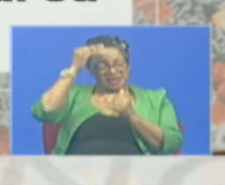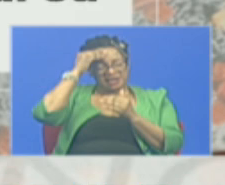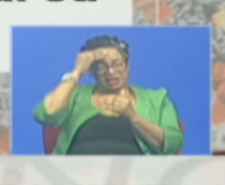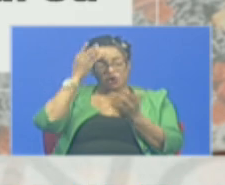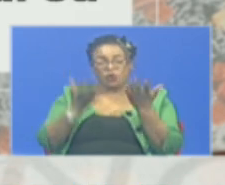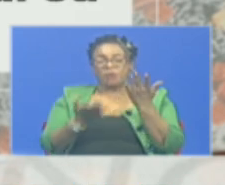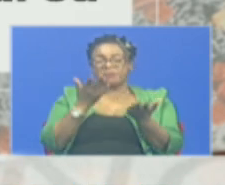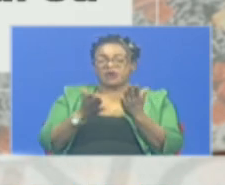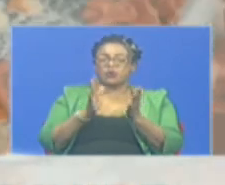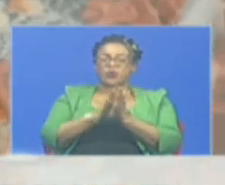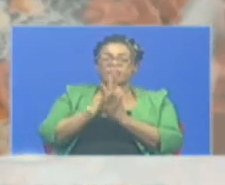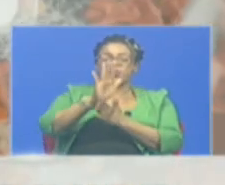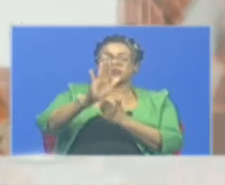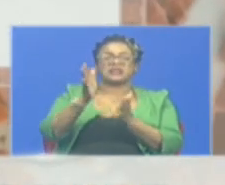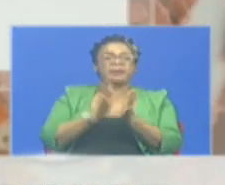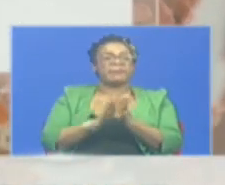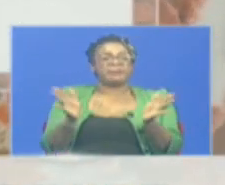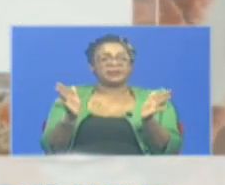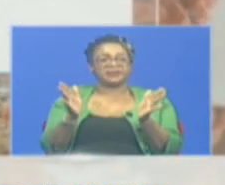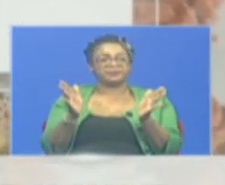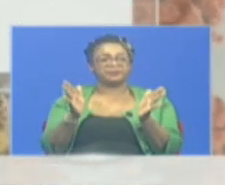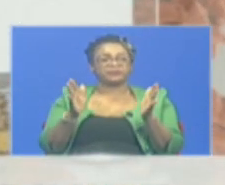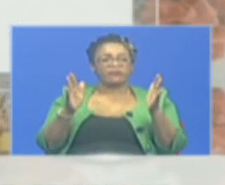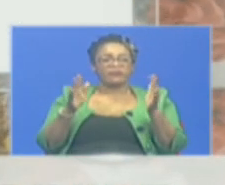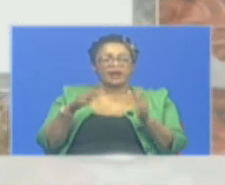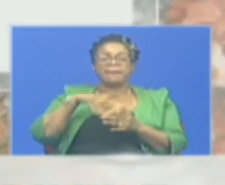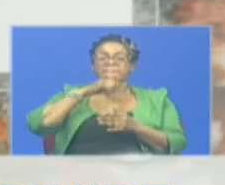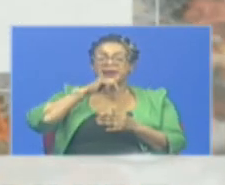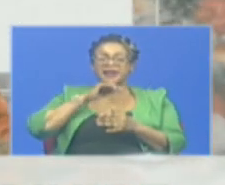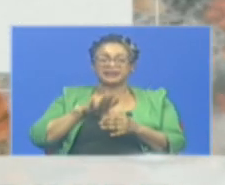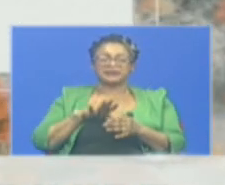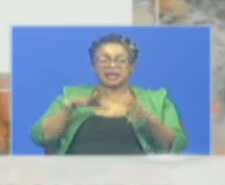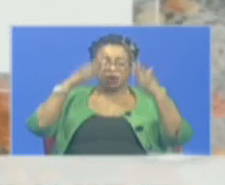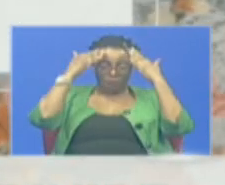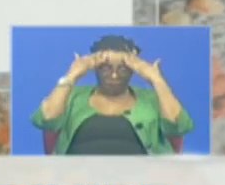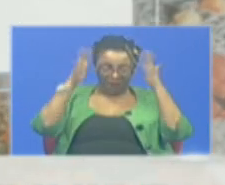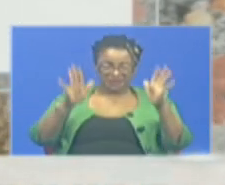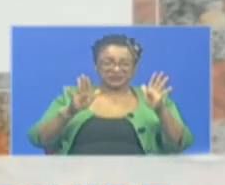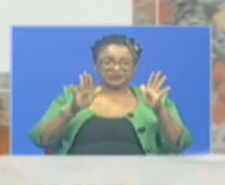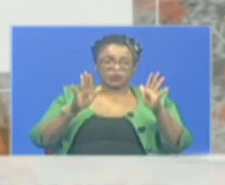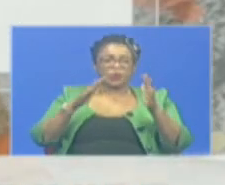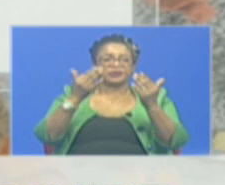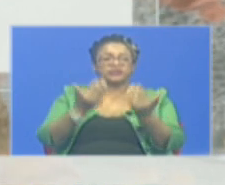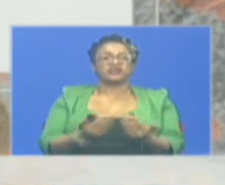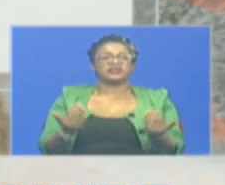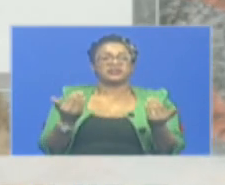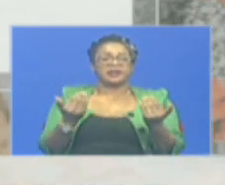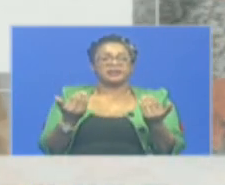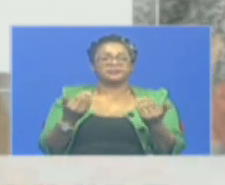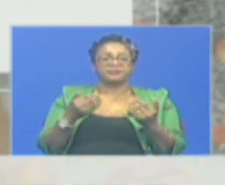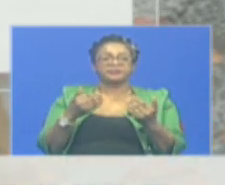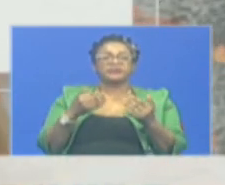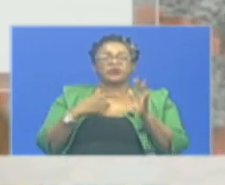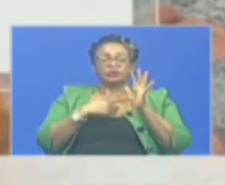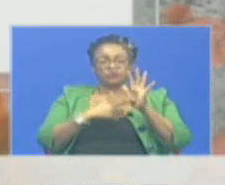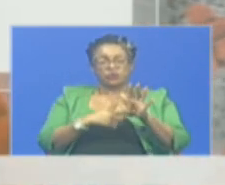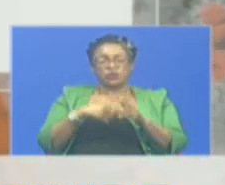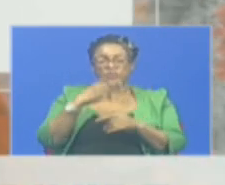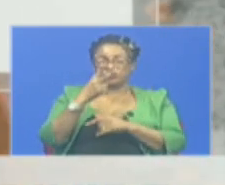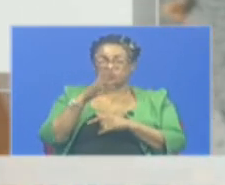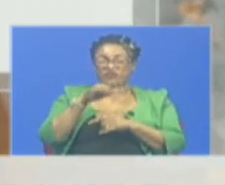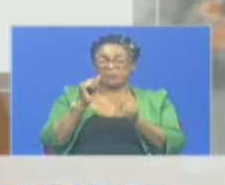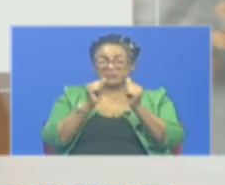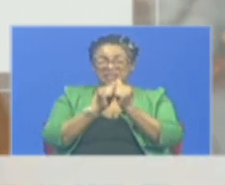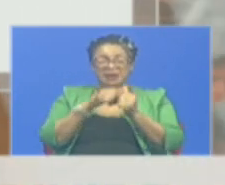schools. Now, on parental awareness on children's remote learning, the study found that 2 out of 10 parents